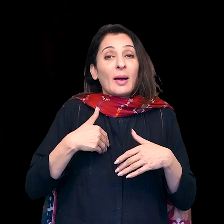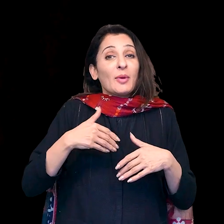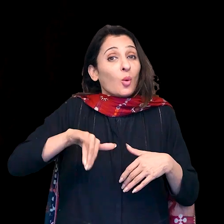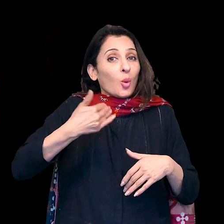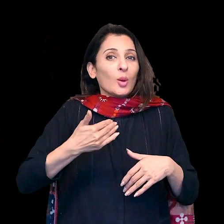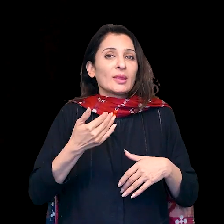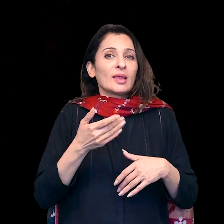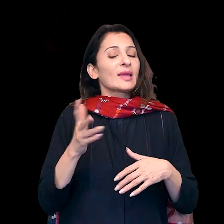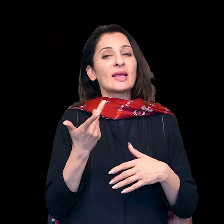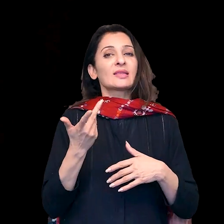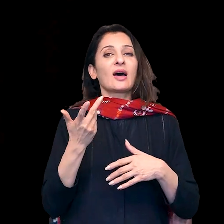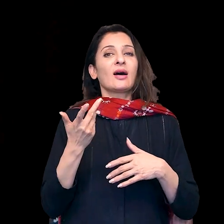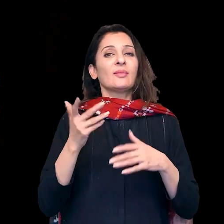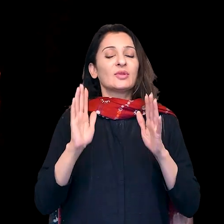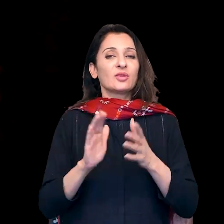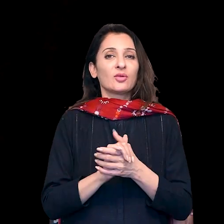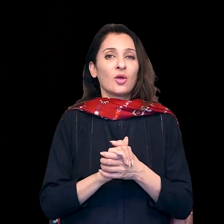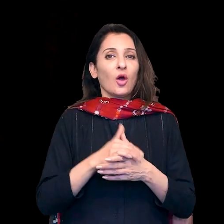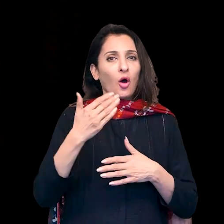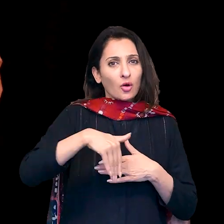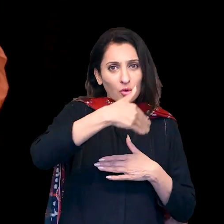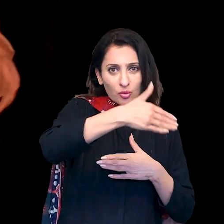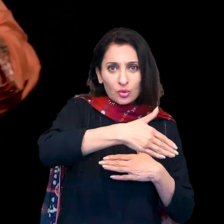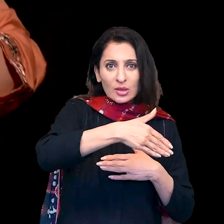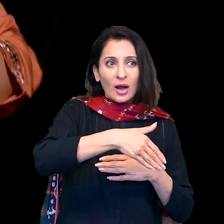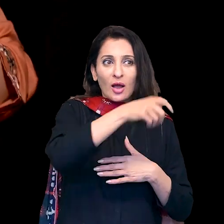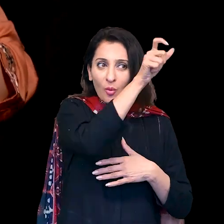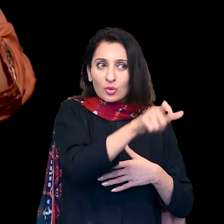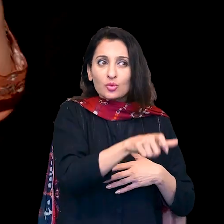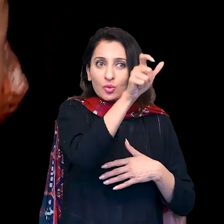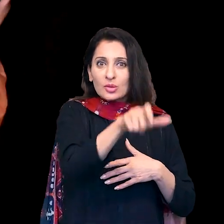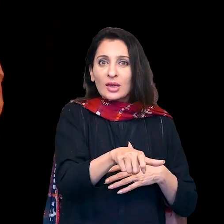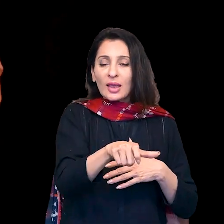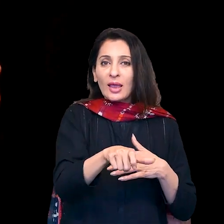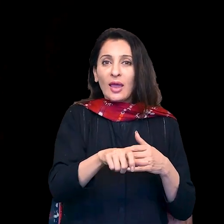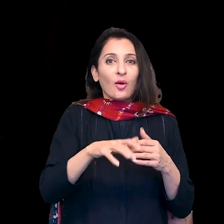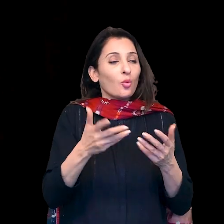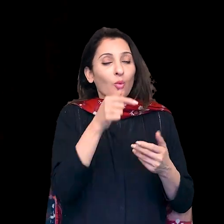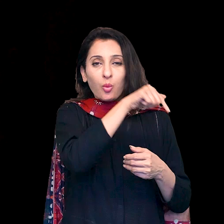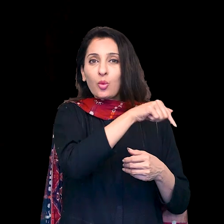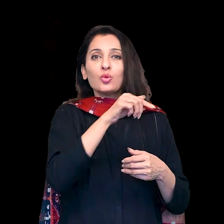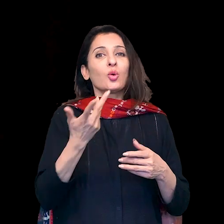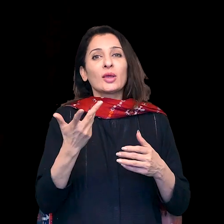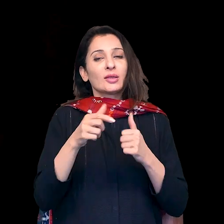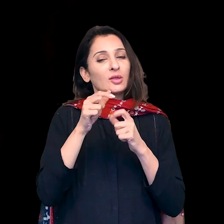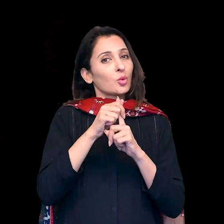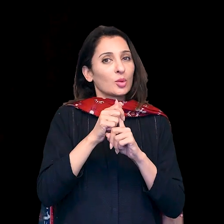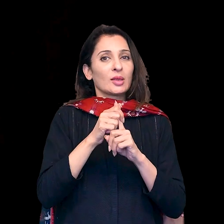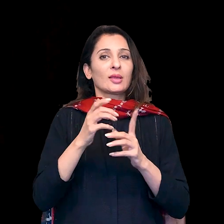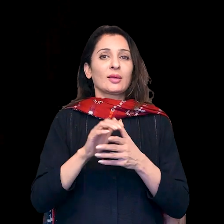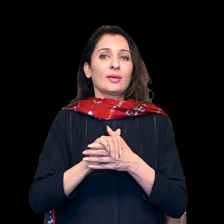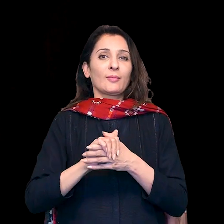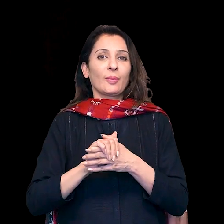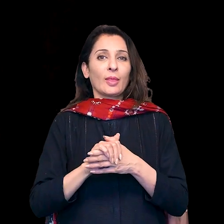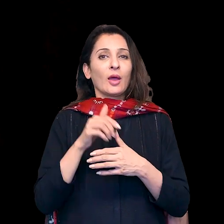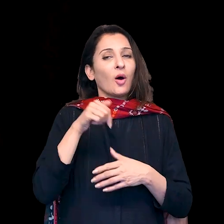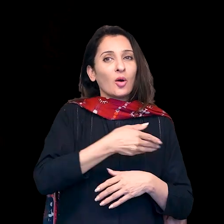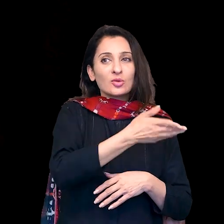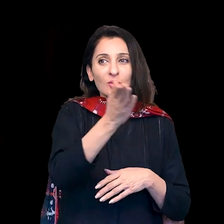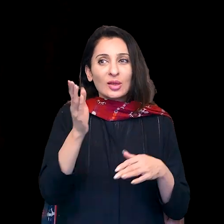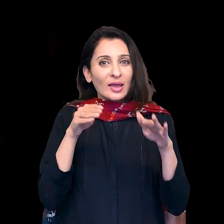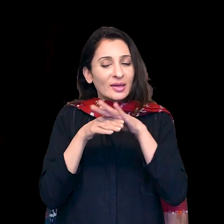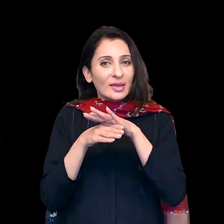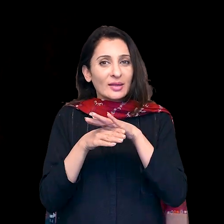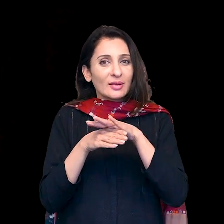we should be, how we should show up, how one gender is allowed to do one thing, how the other gender is not allowed to do another thing. In